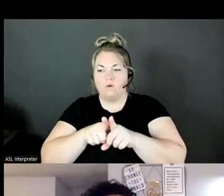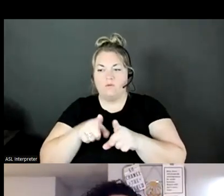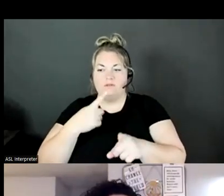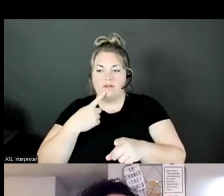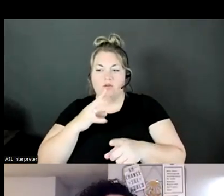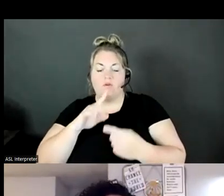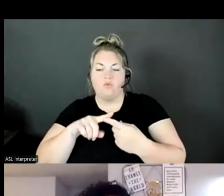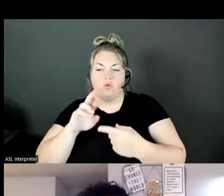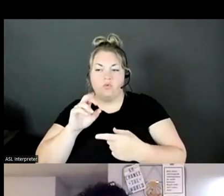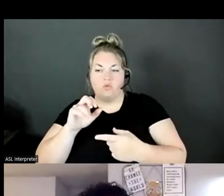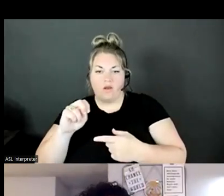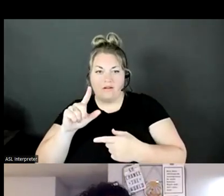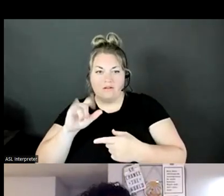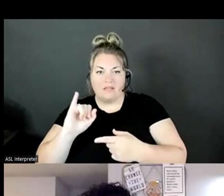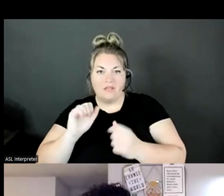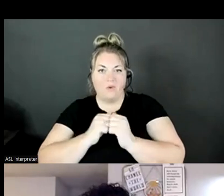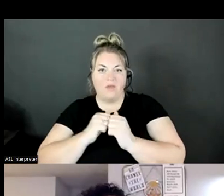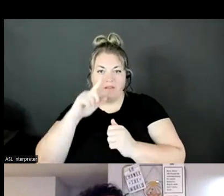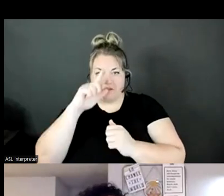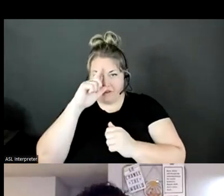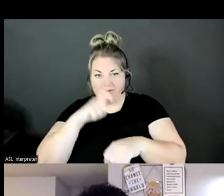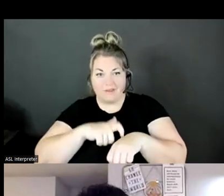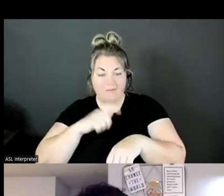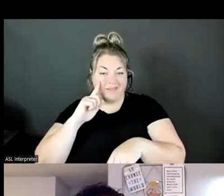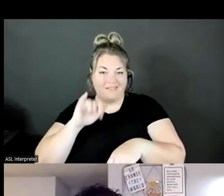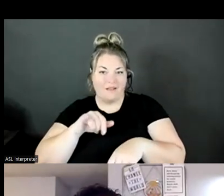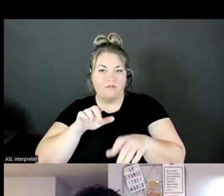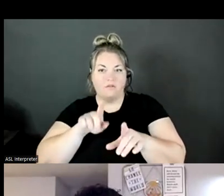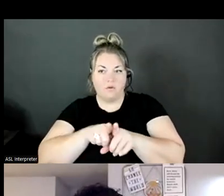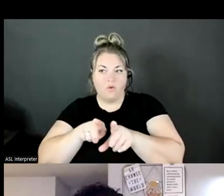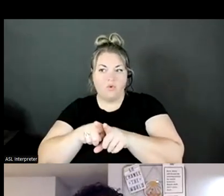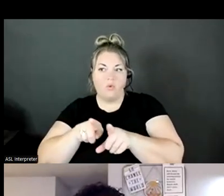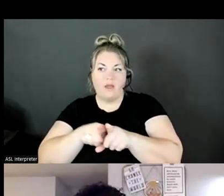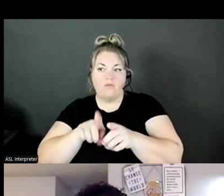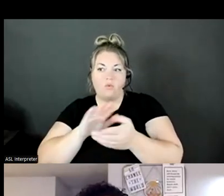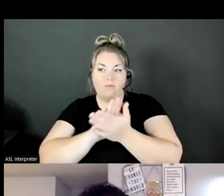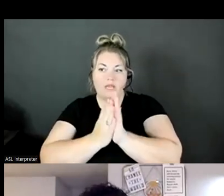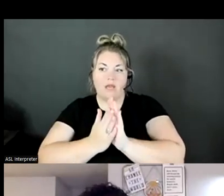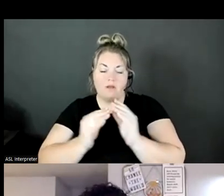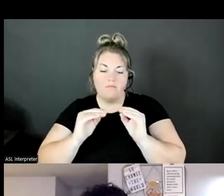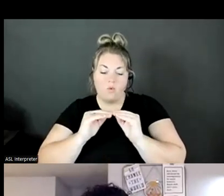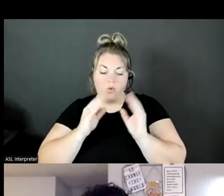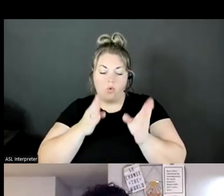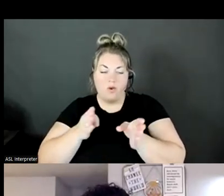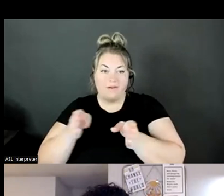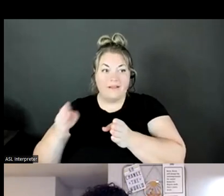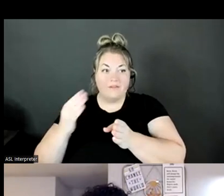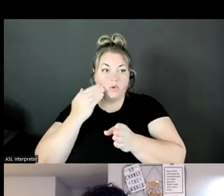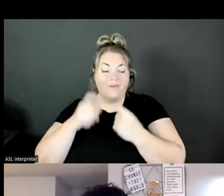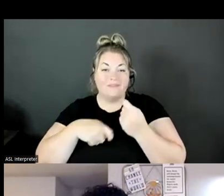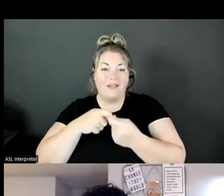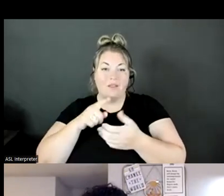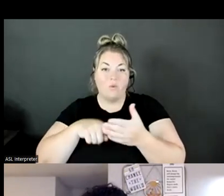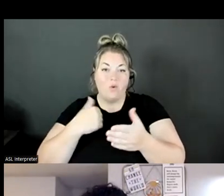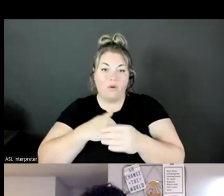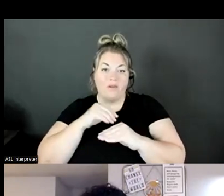Dr. Ron Lee put summertime. I think that's it. I also think that as we become more organized and know exactly what we're